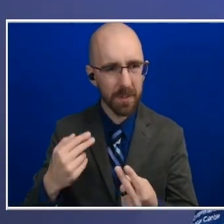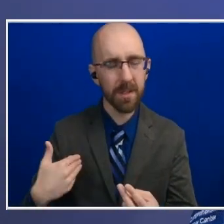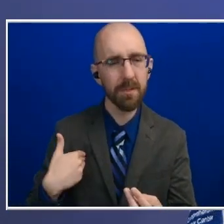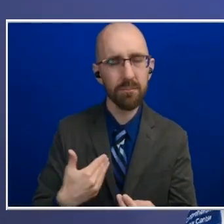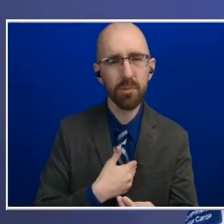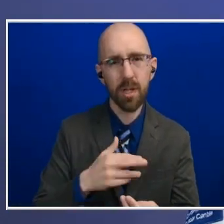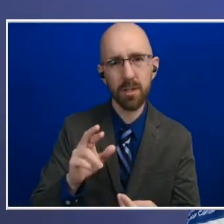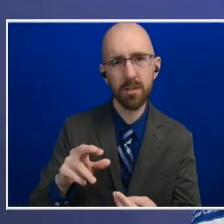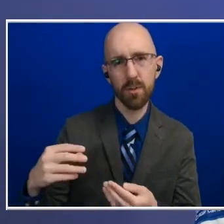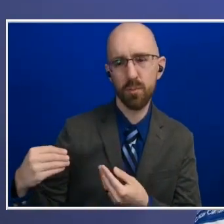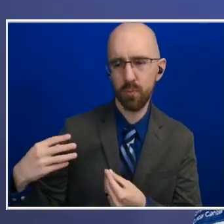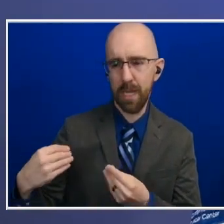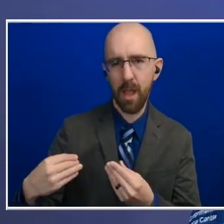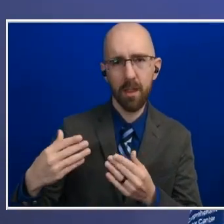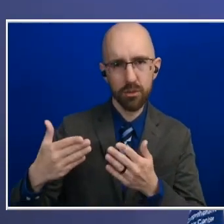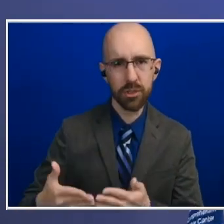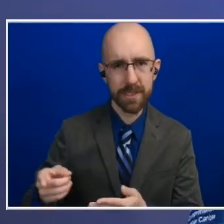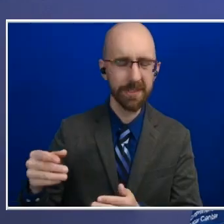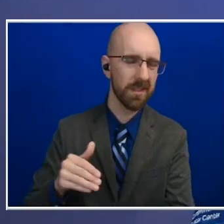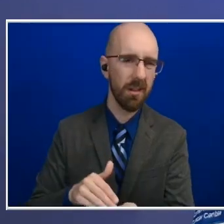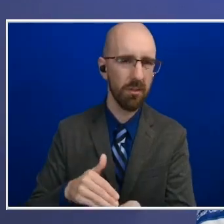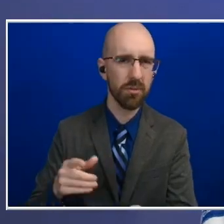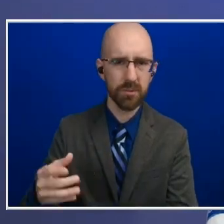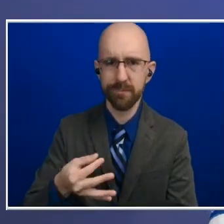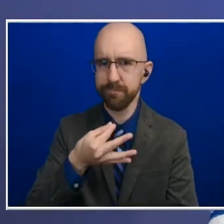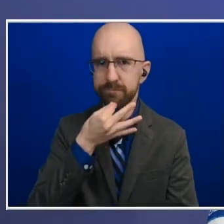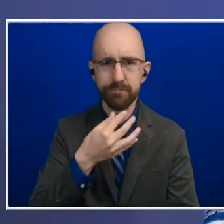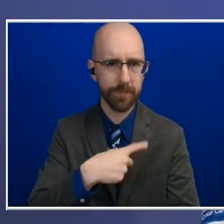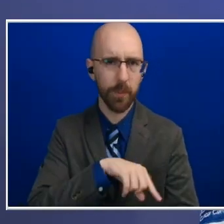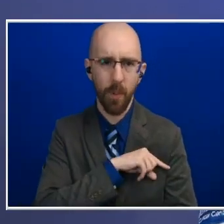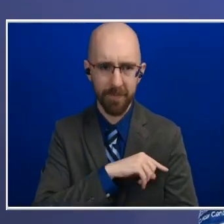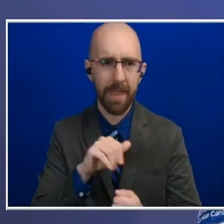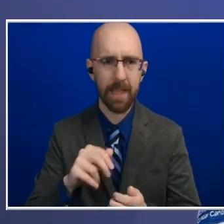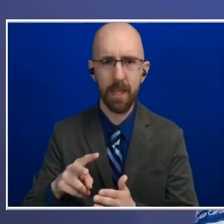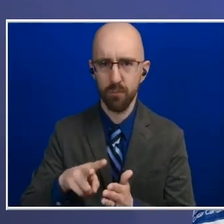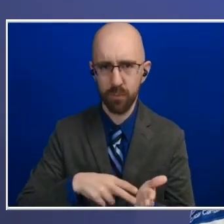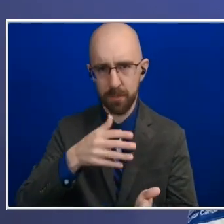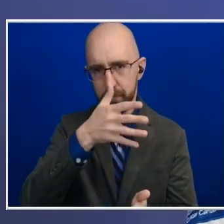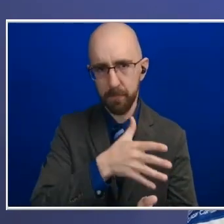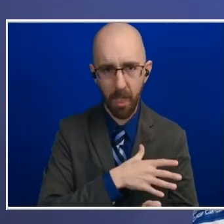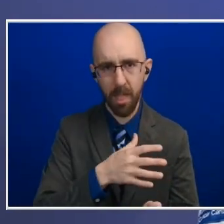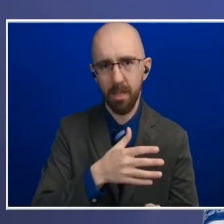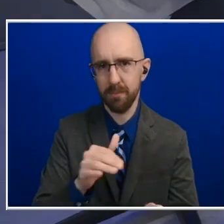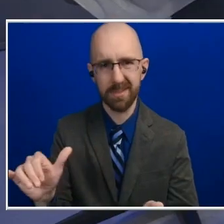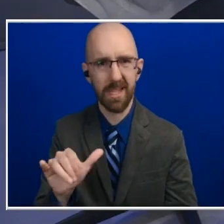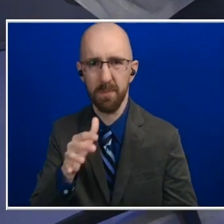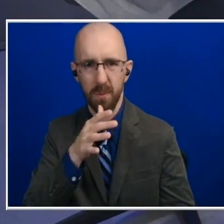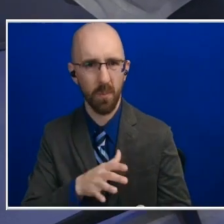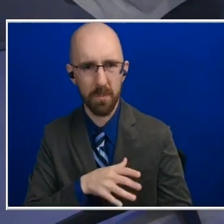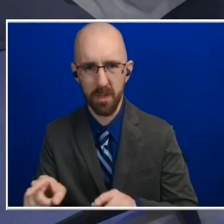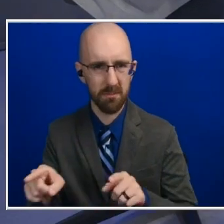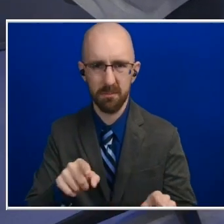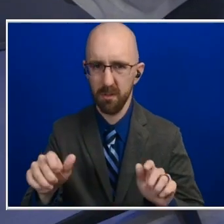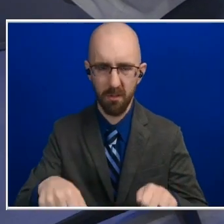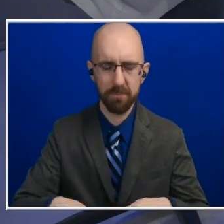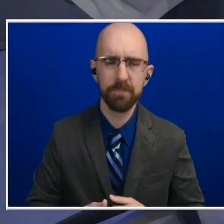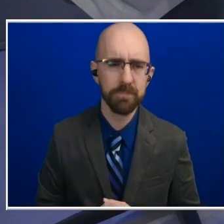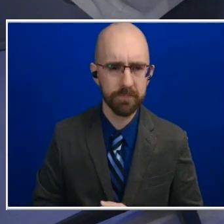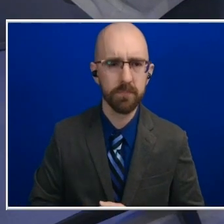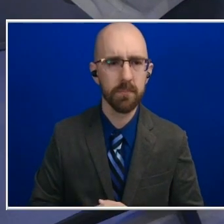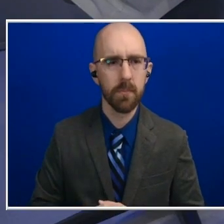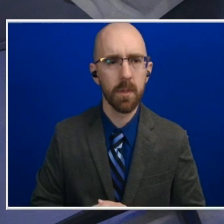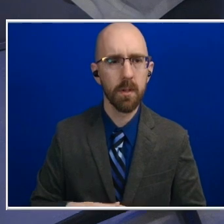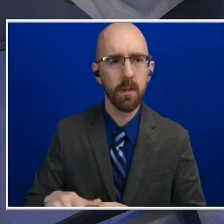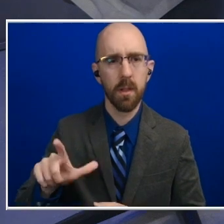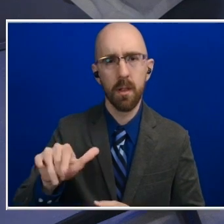are absolutely qualified to read male mammograms just like they are mammograms in women. Lynn has a question. Do men who